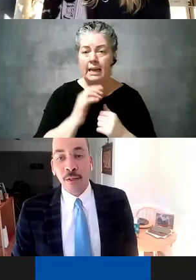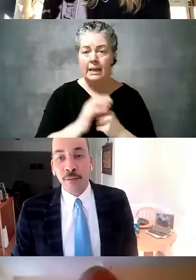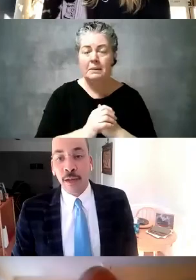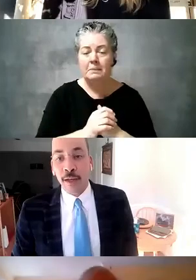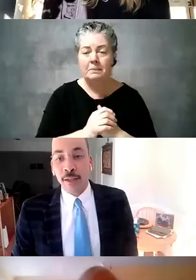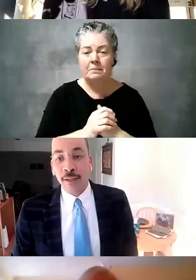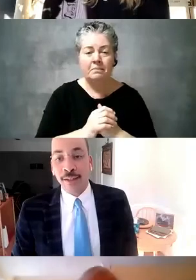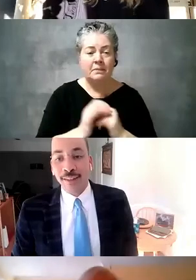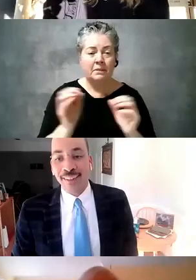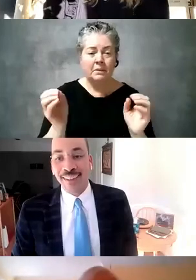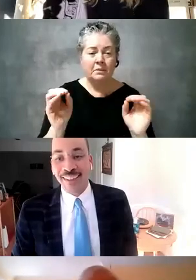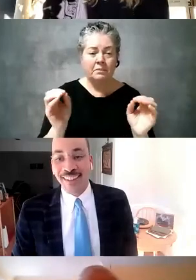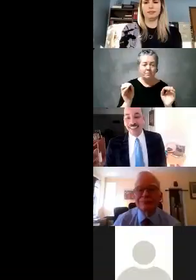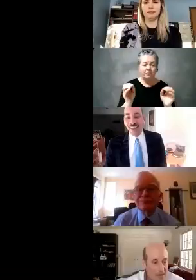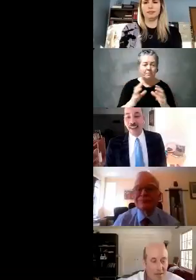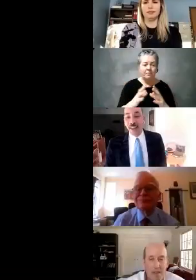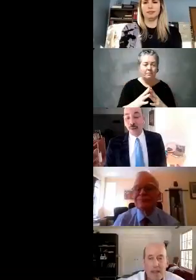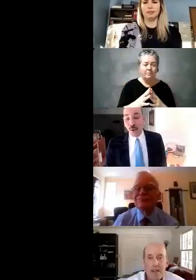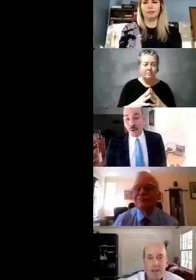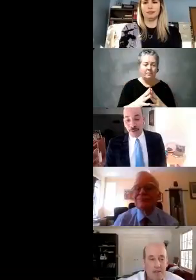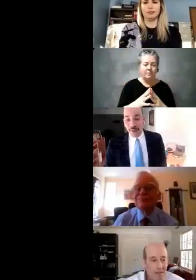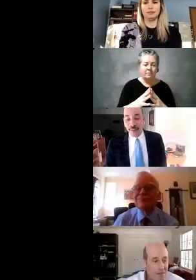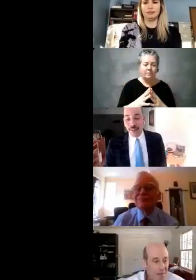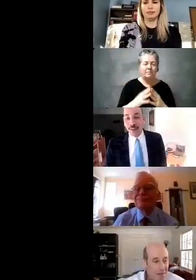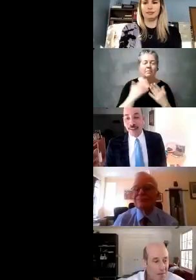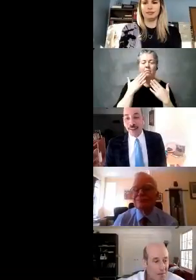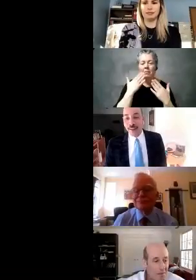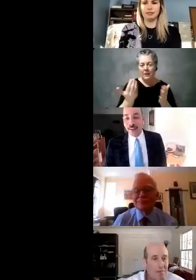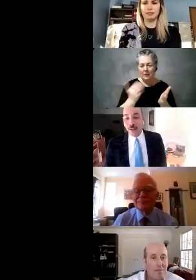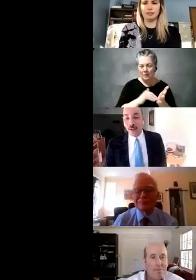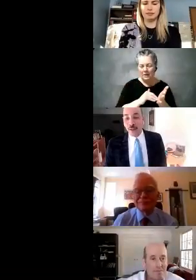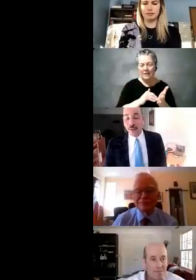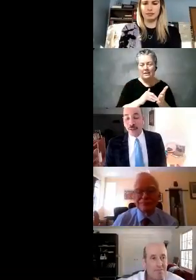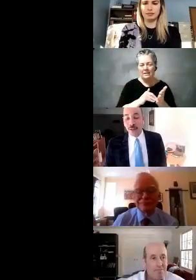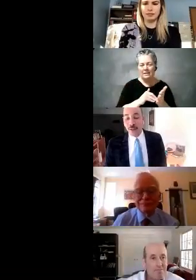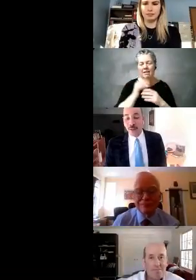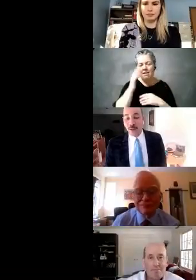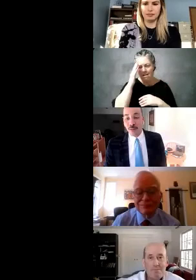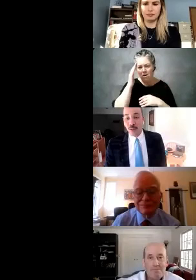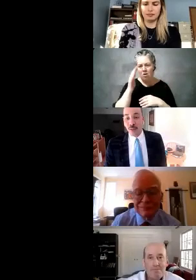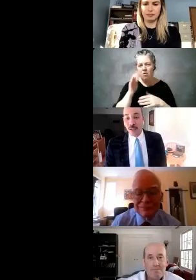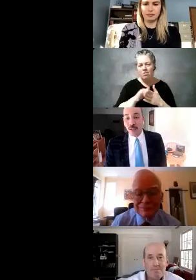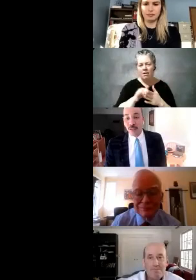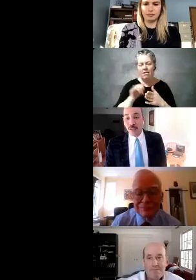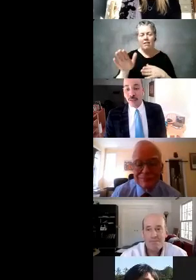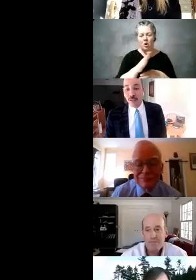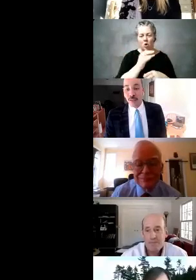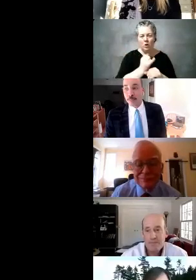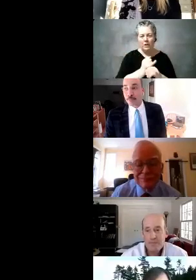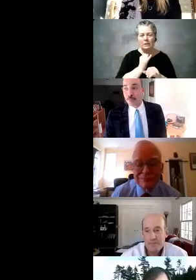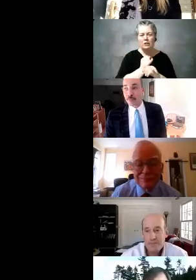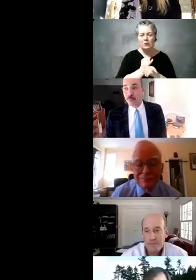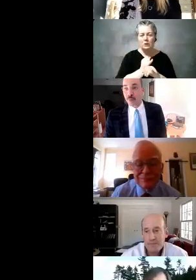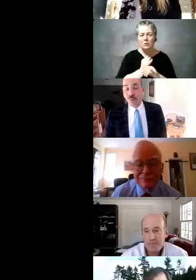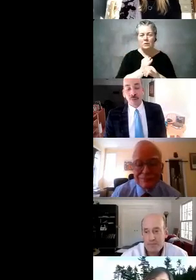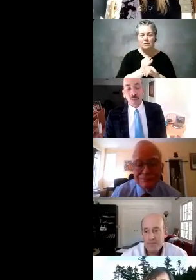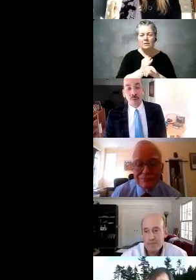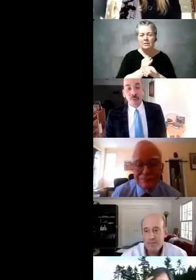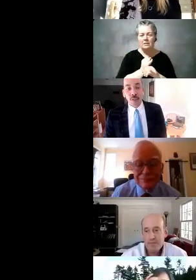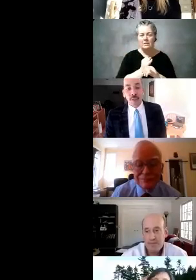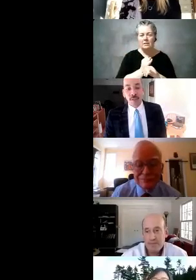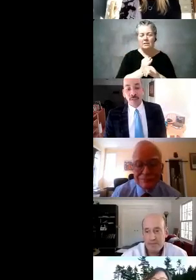Well, if not, thank you all again. And I know that your institute is